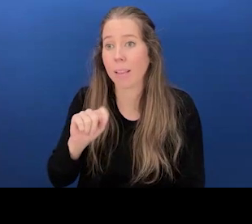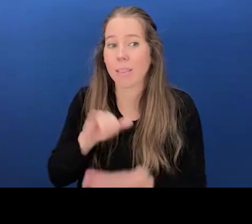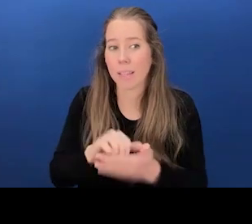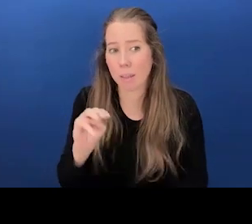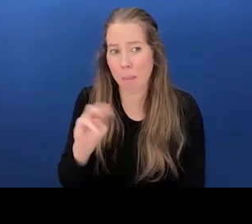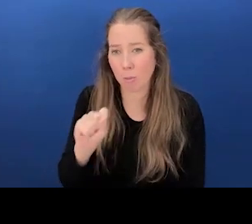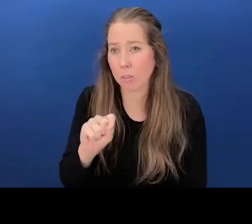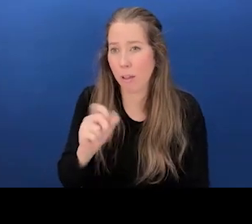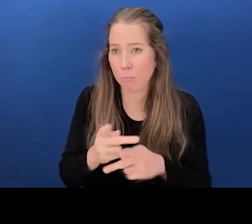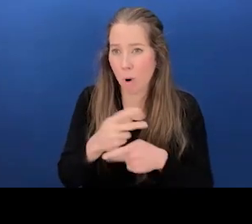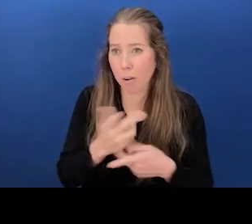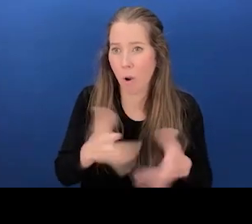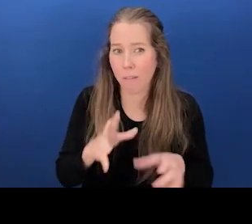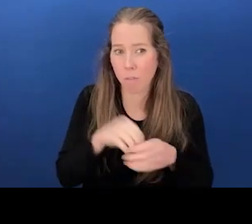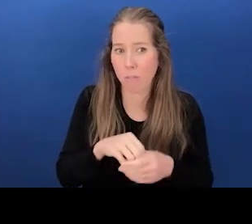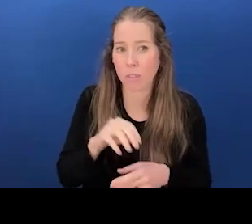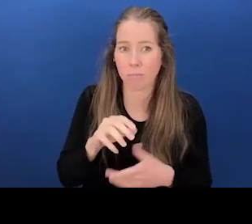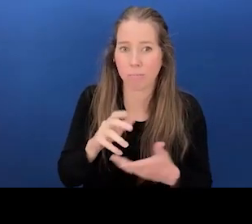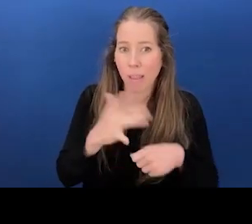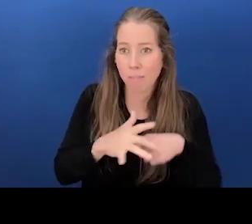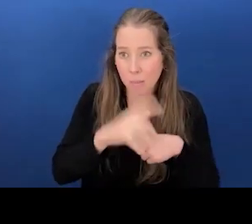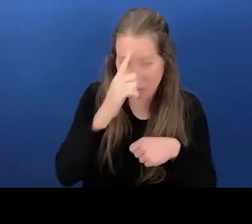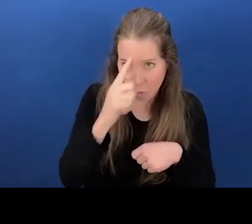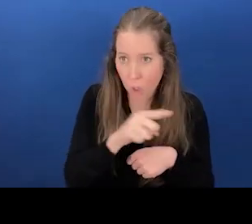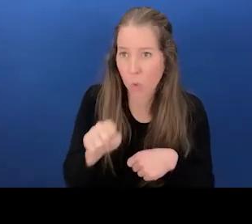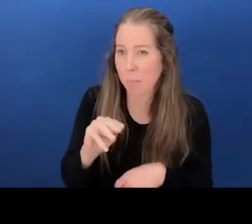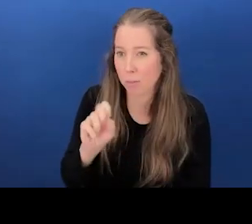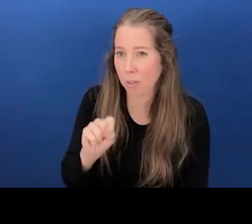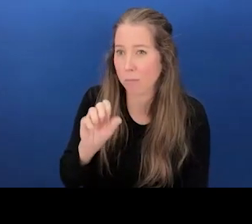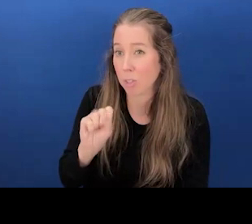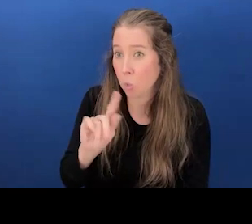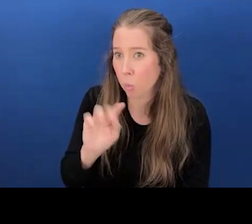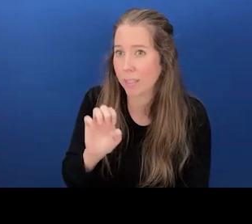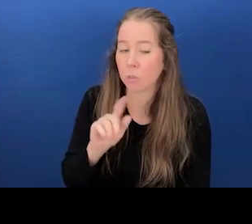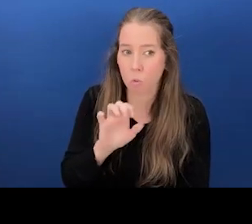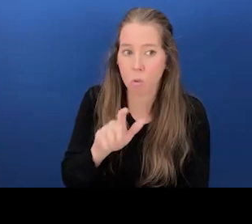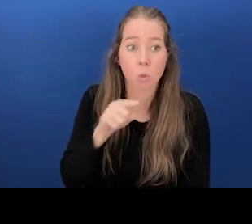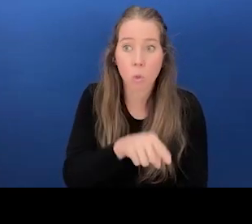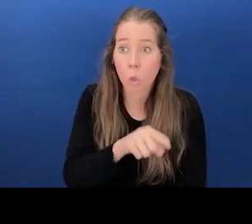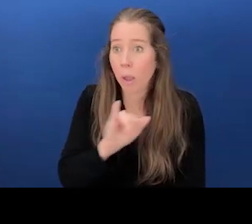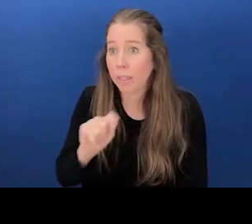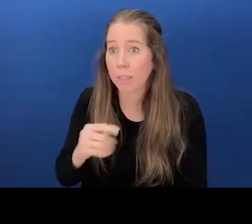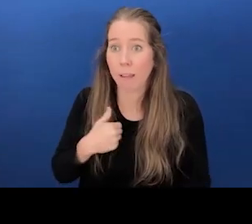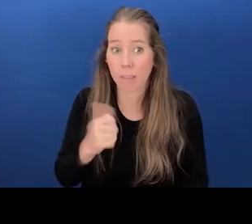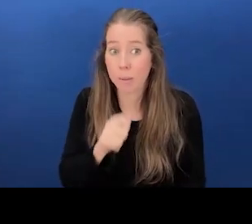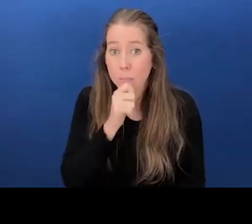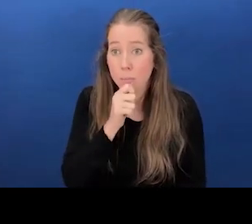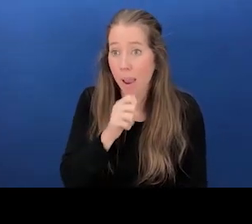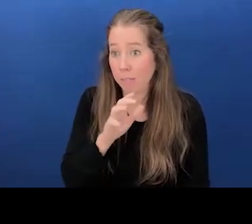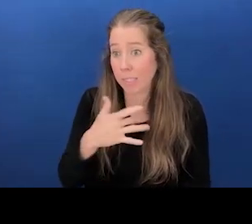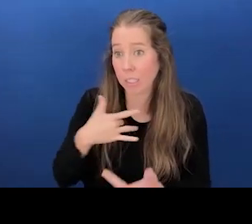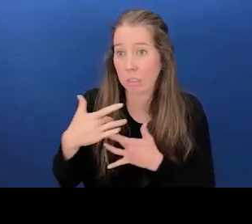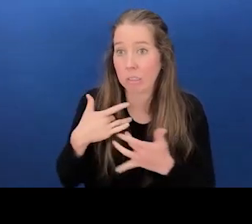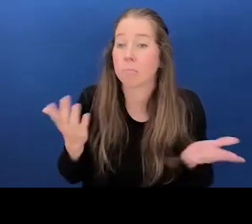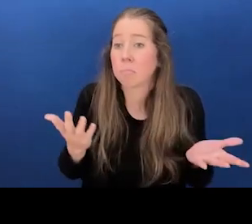available to you, part of the Microsoft suite of tools. You can log in and access it. So if you or IT or anyone has any privacy concerns, it's no